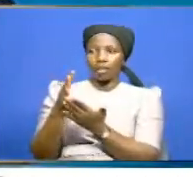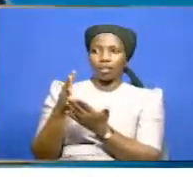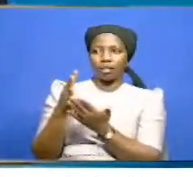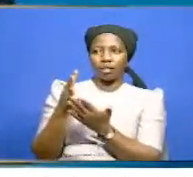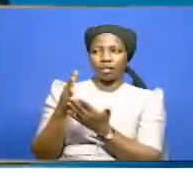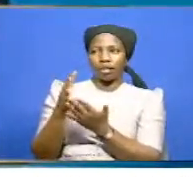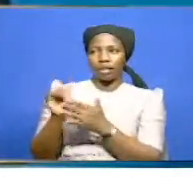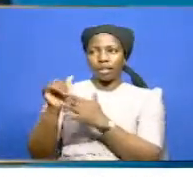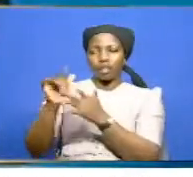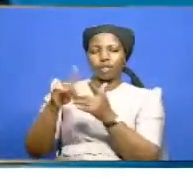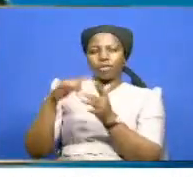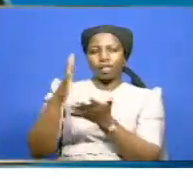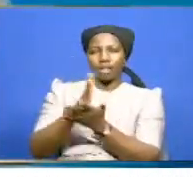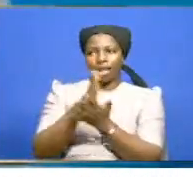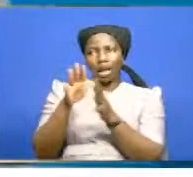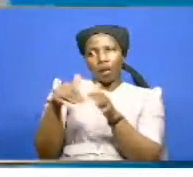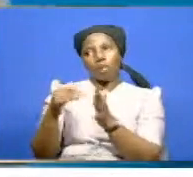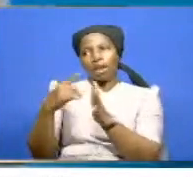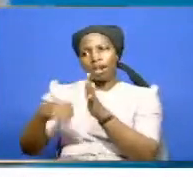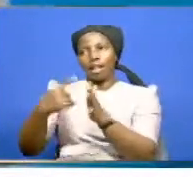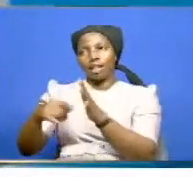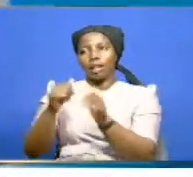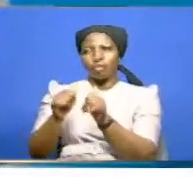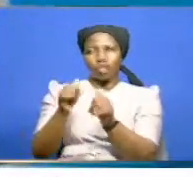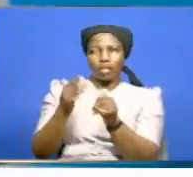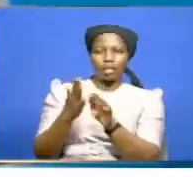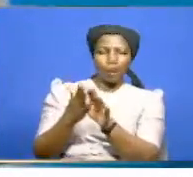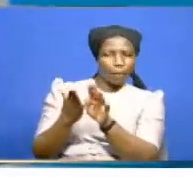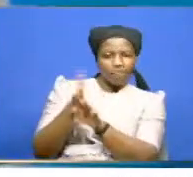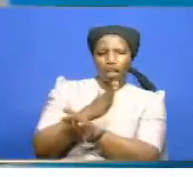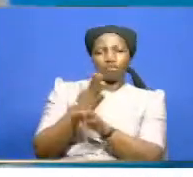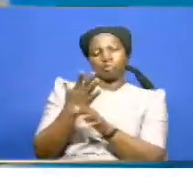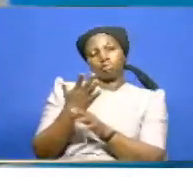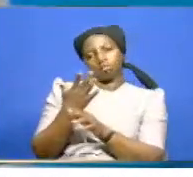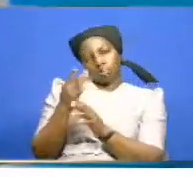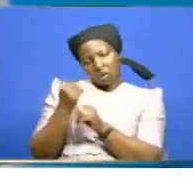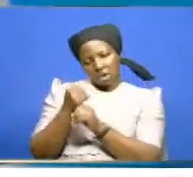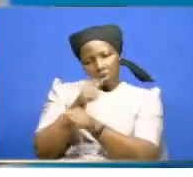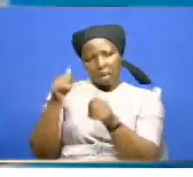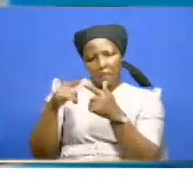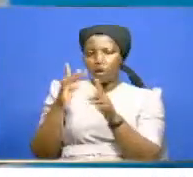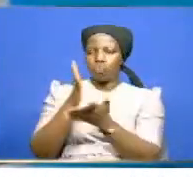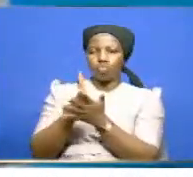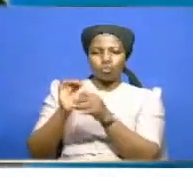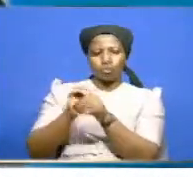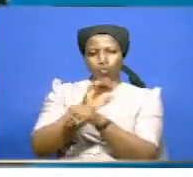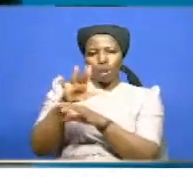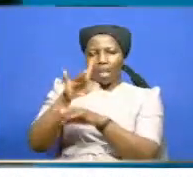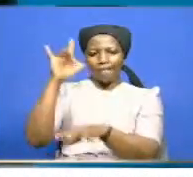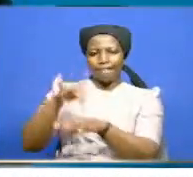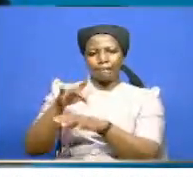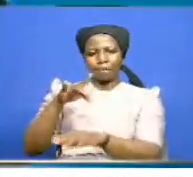constitutes the industries and the sectors that were hard hit by the COVID. And